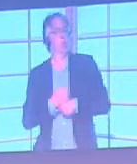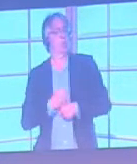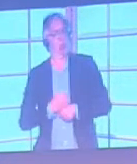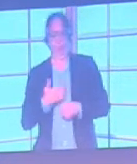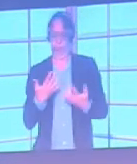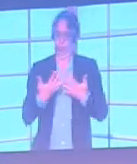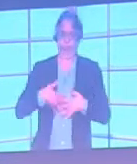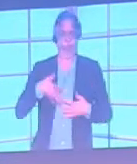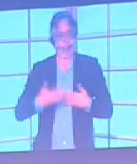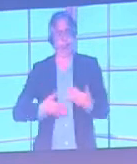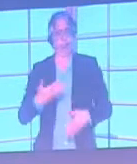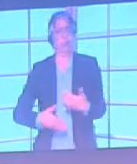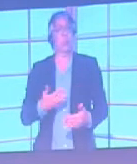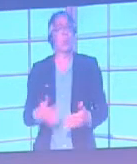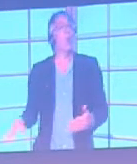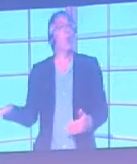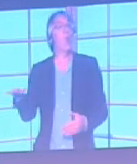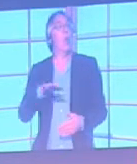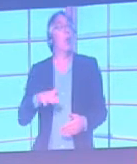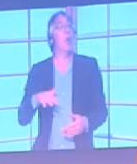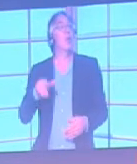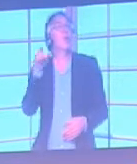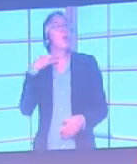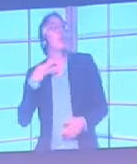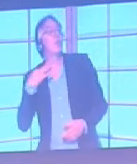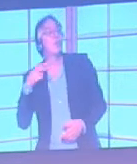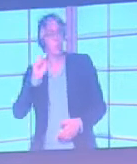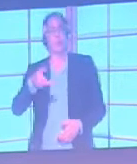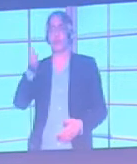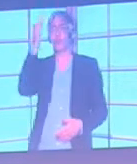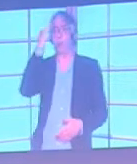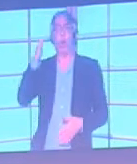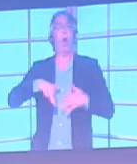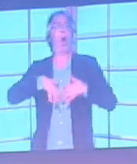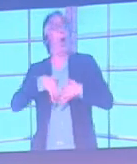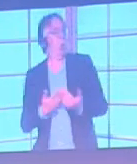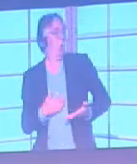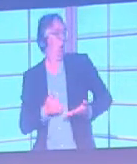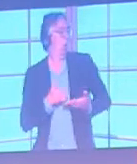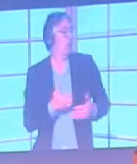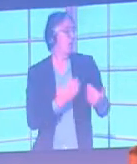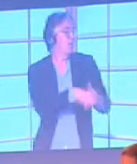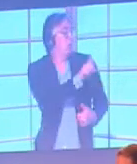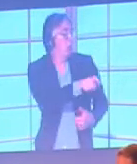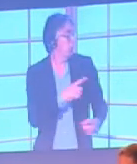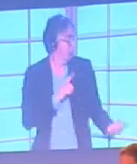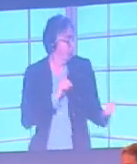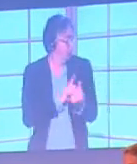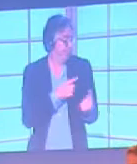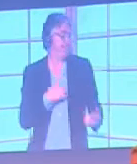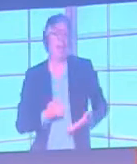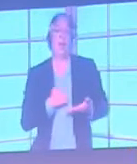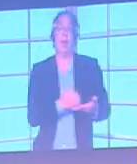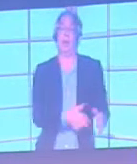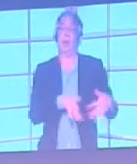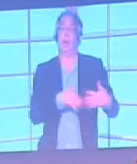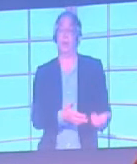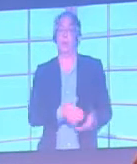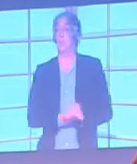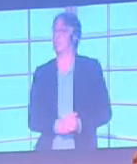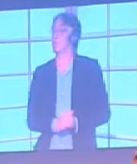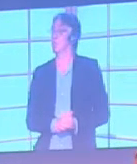Euro, he should have the experience and he should have the knowledge on how to help people with disabilities. So in terms of